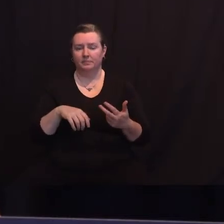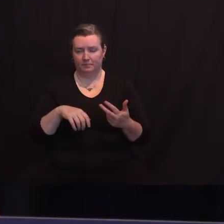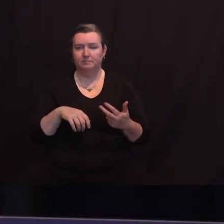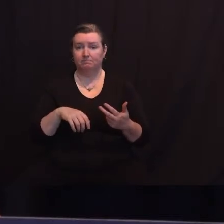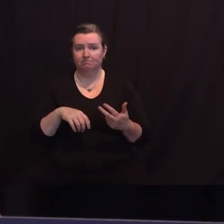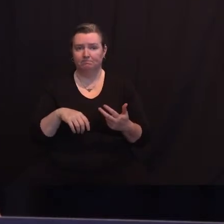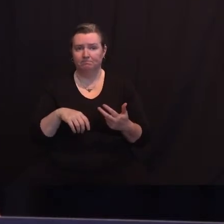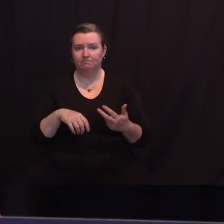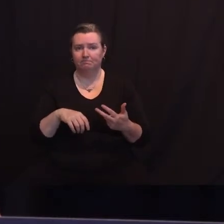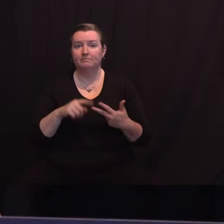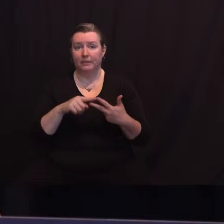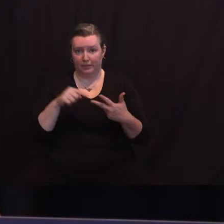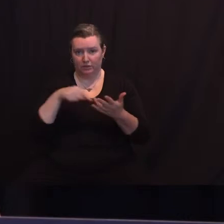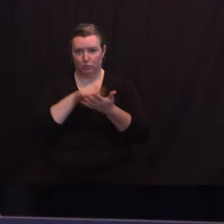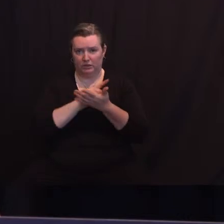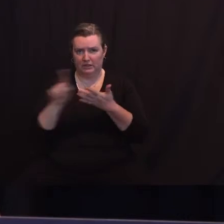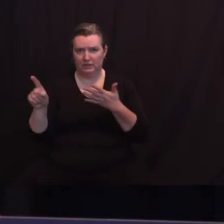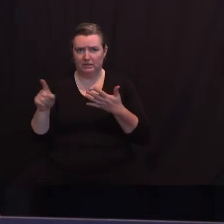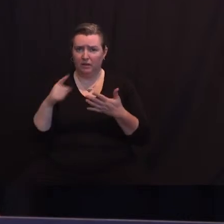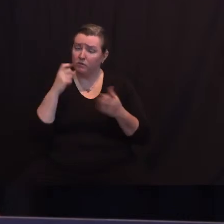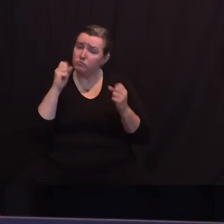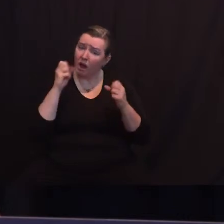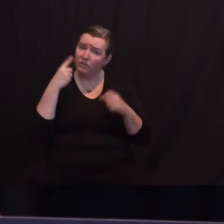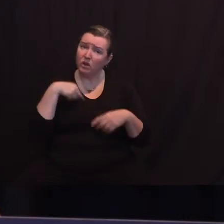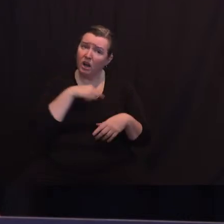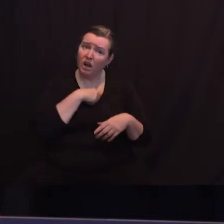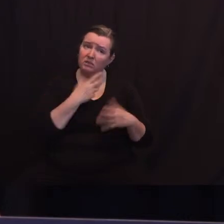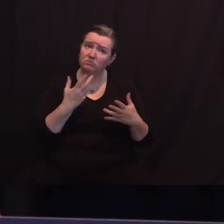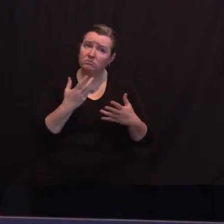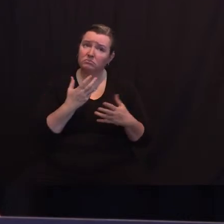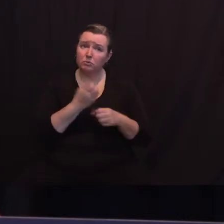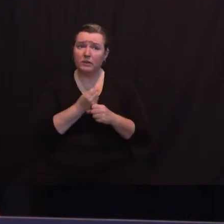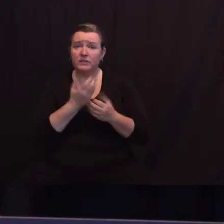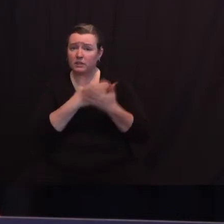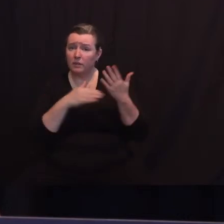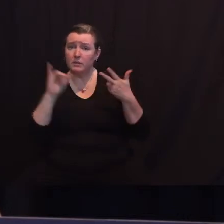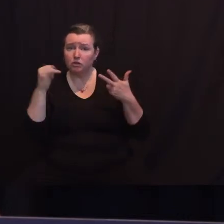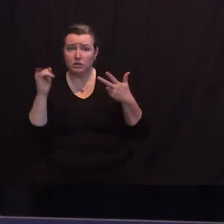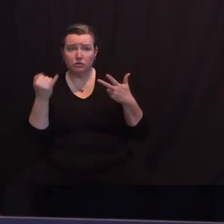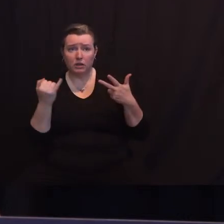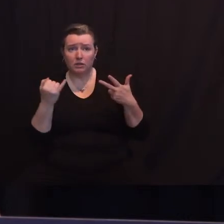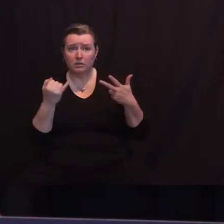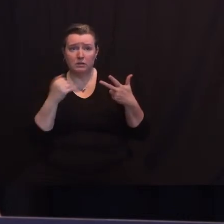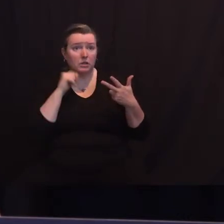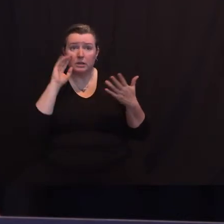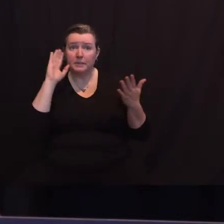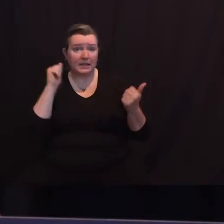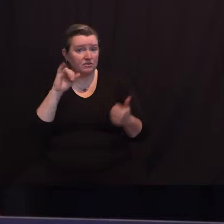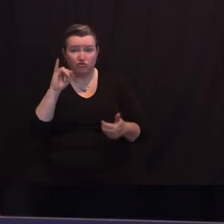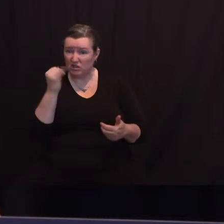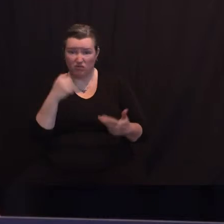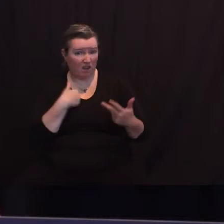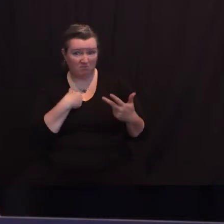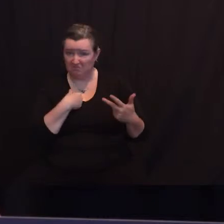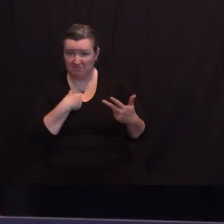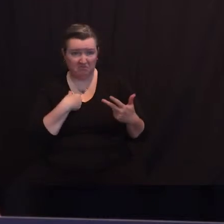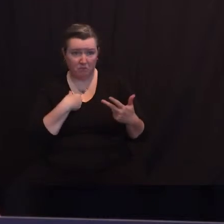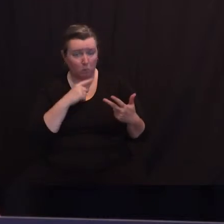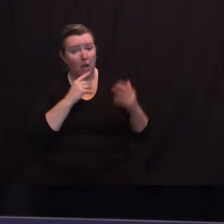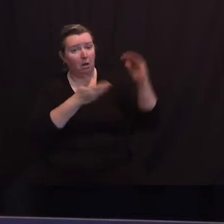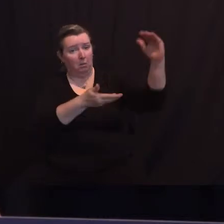This week, and it was a surprise to us, we did get some J&J. We were not expecting it. We got 10,200 doses of J&J. A